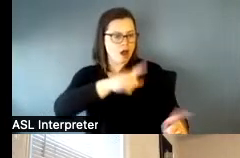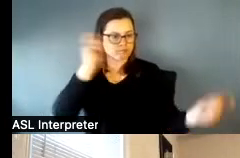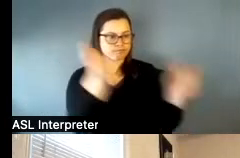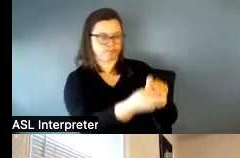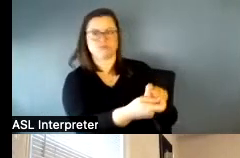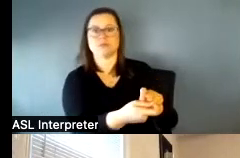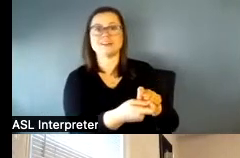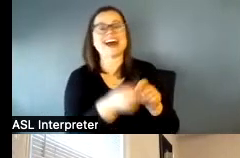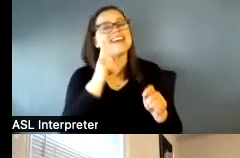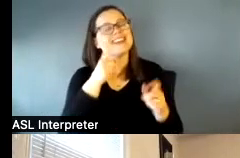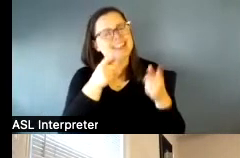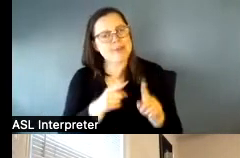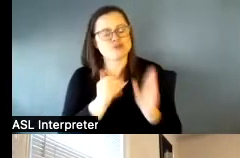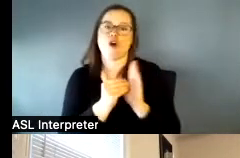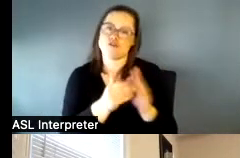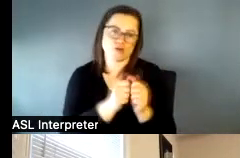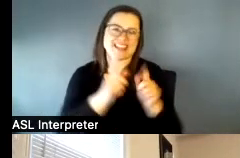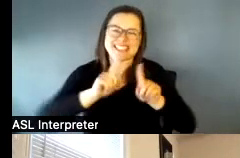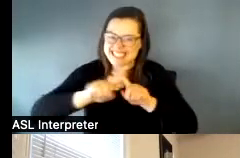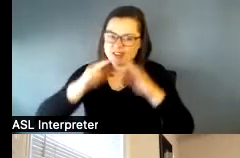but I don't know, just for instance, like